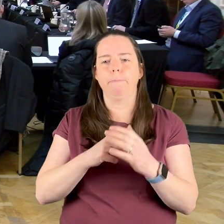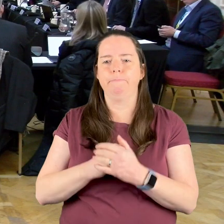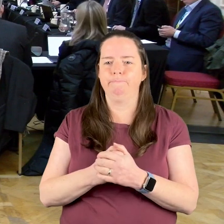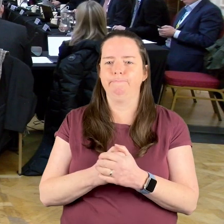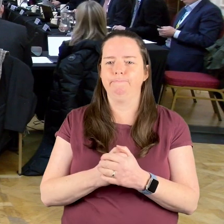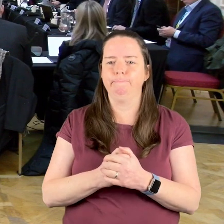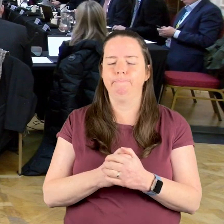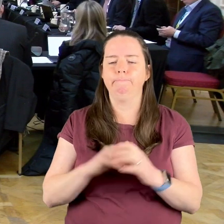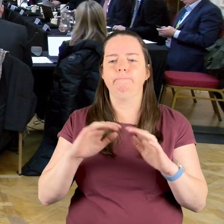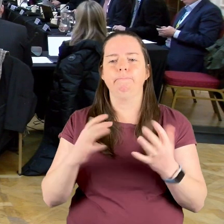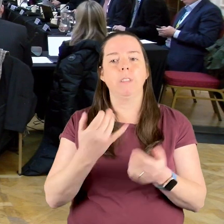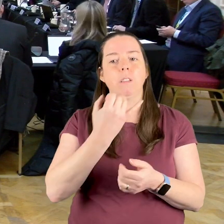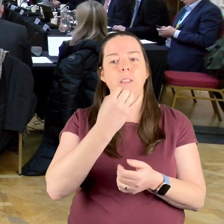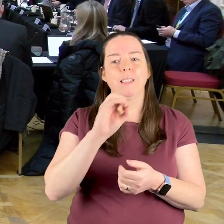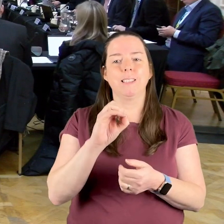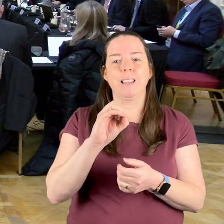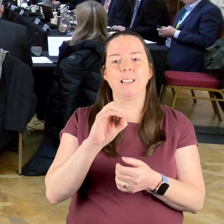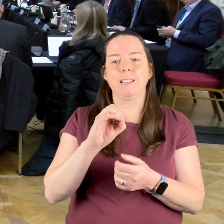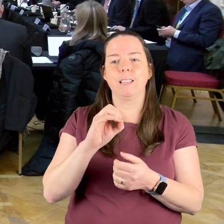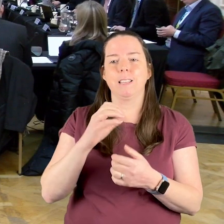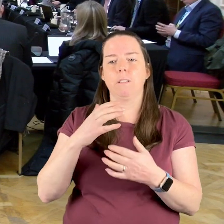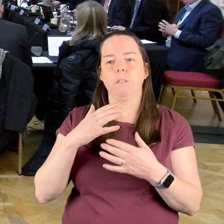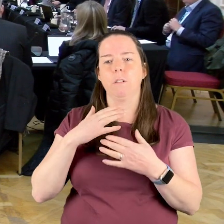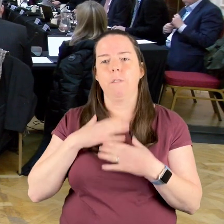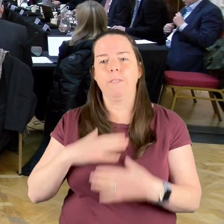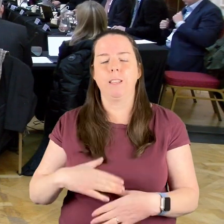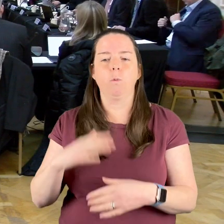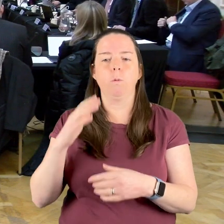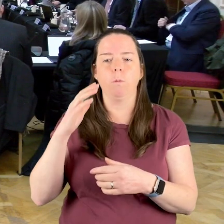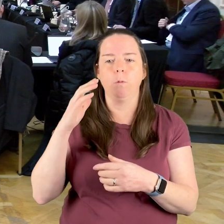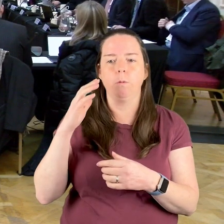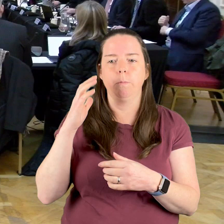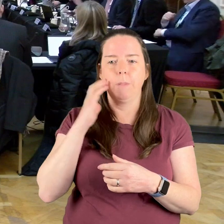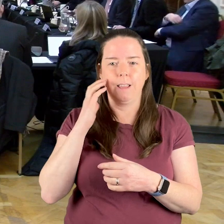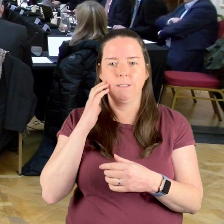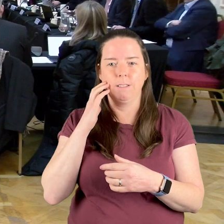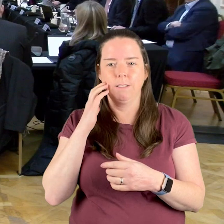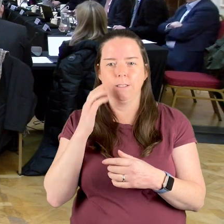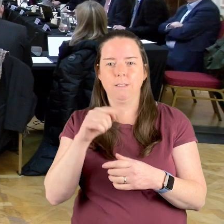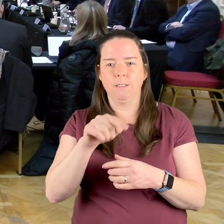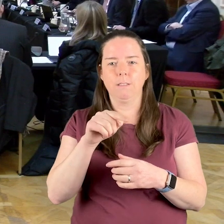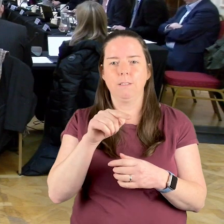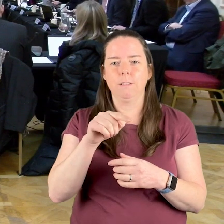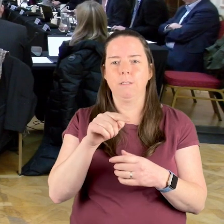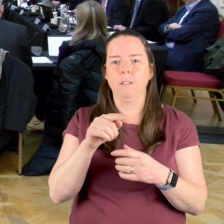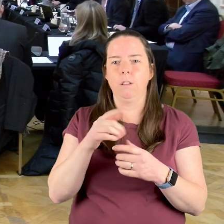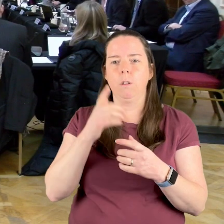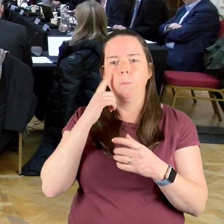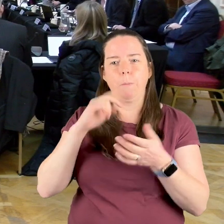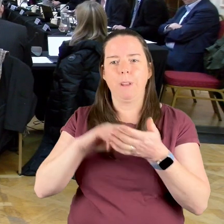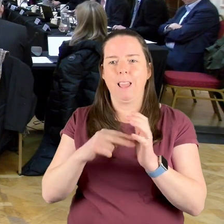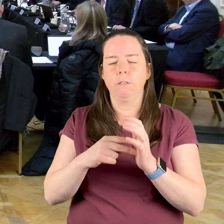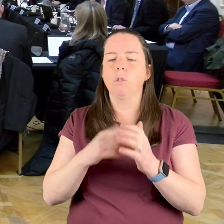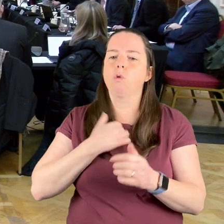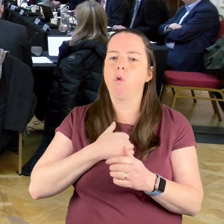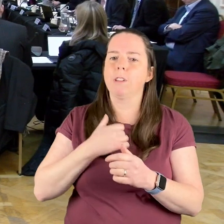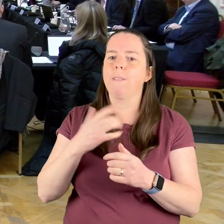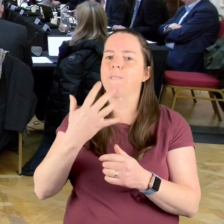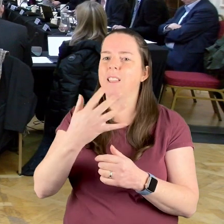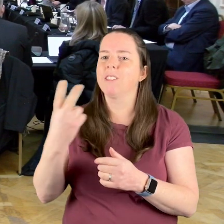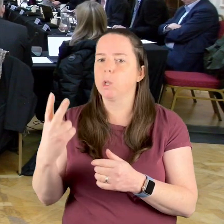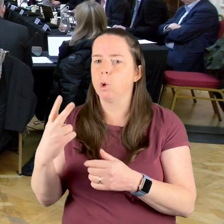winter. I'm pleased to report against the 60 physical beds that we plan to put in, against the